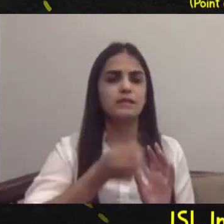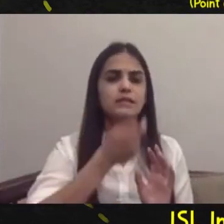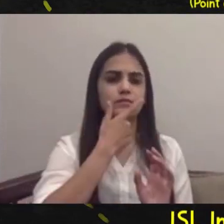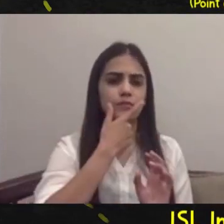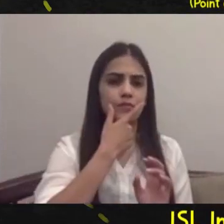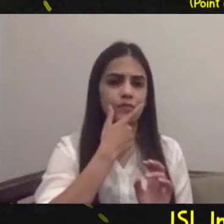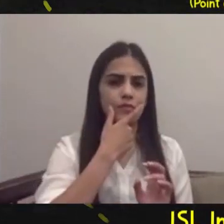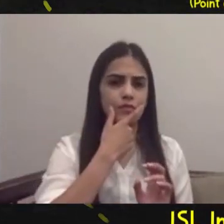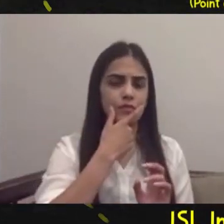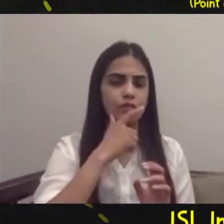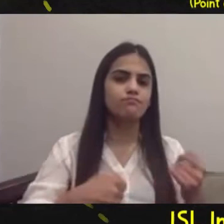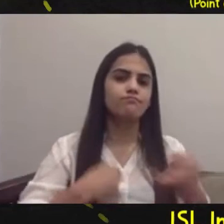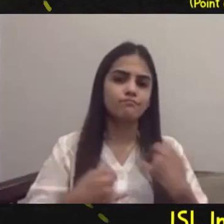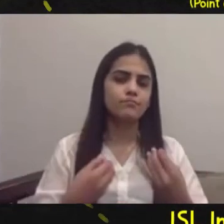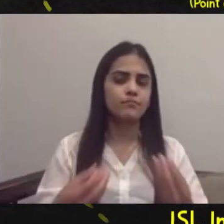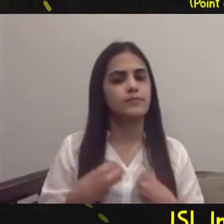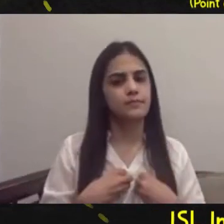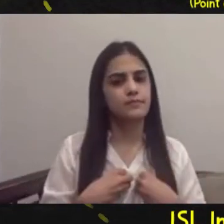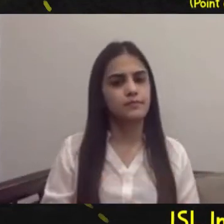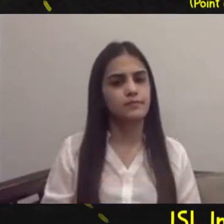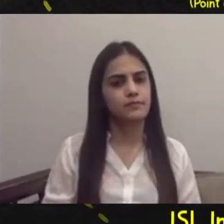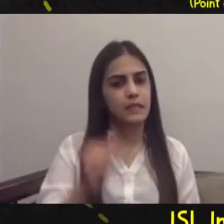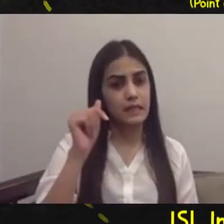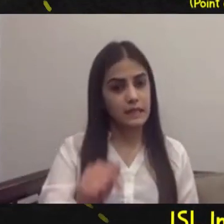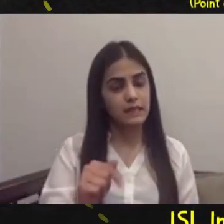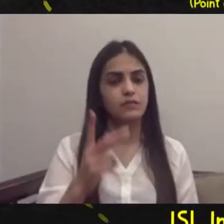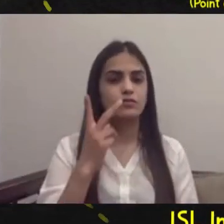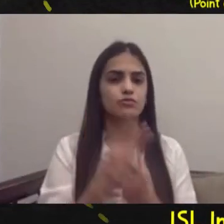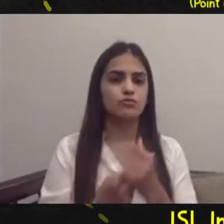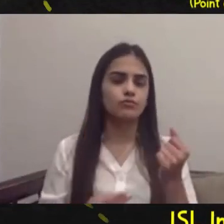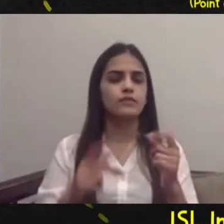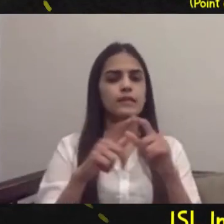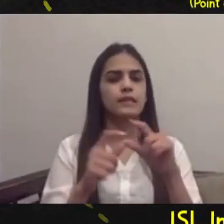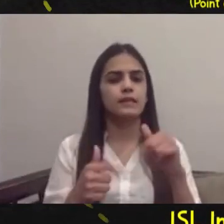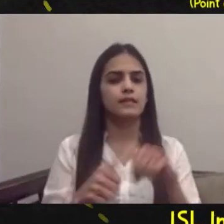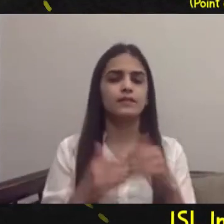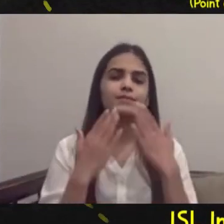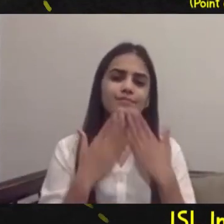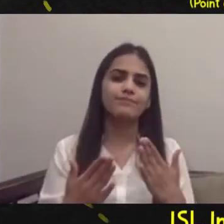that gives us joy? That would be the twin of data. Thanks.